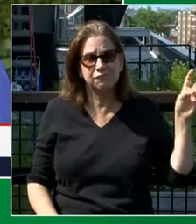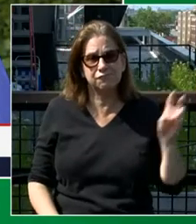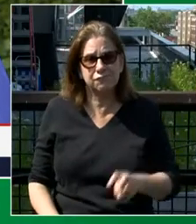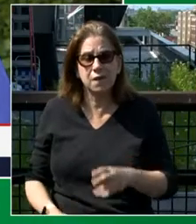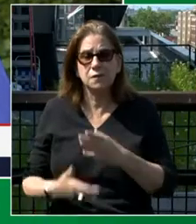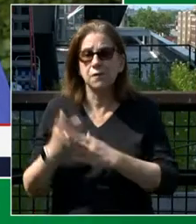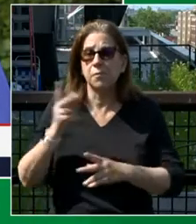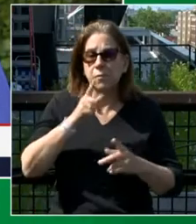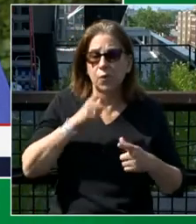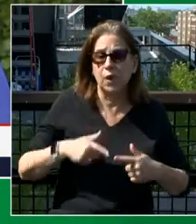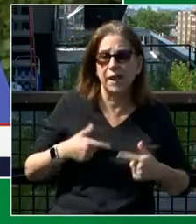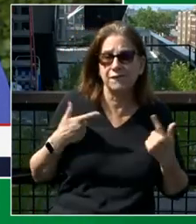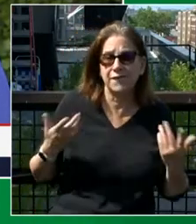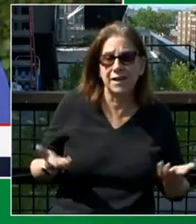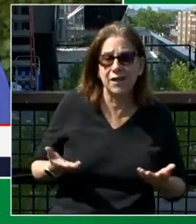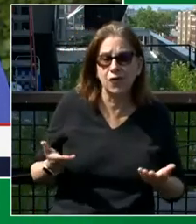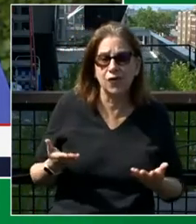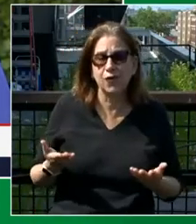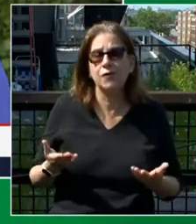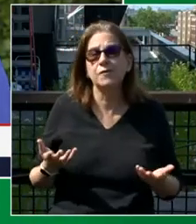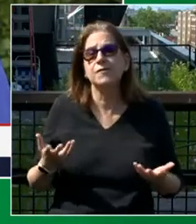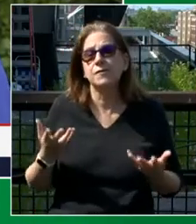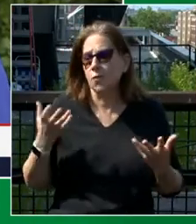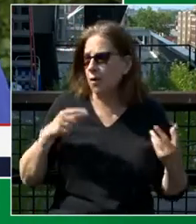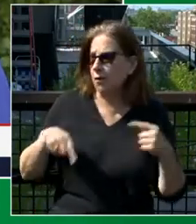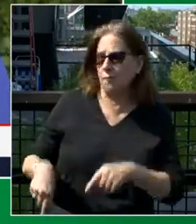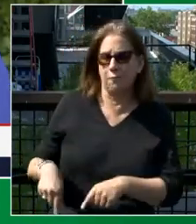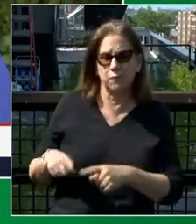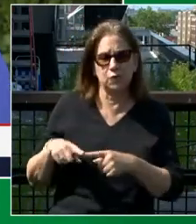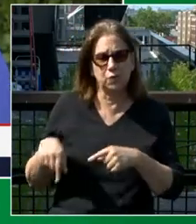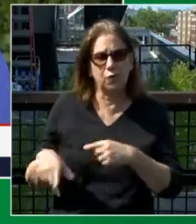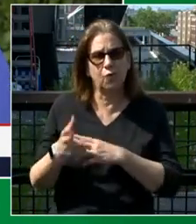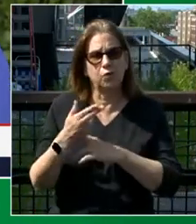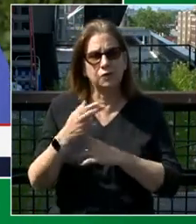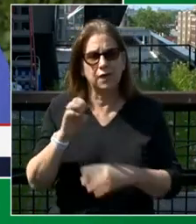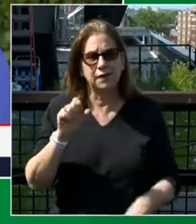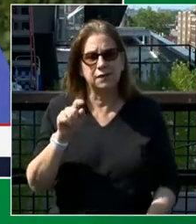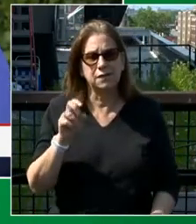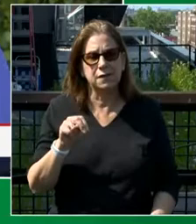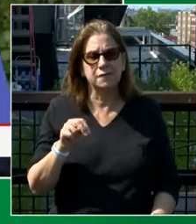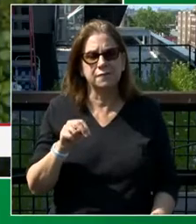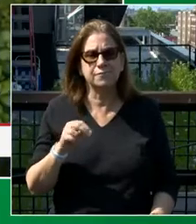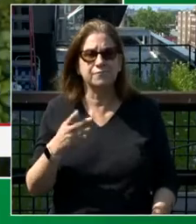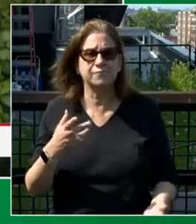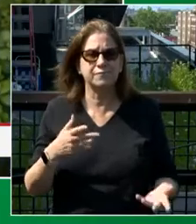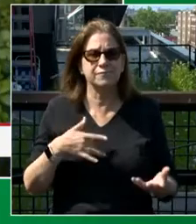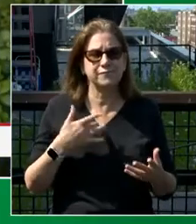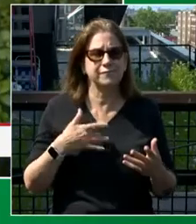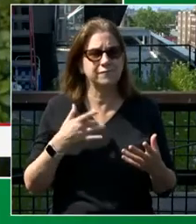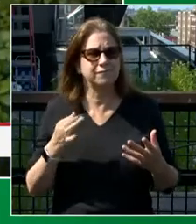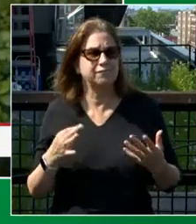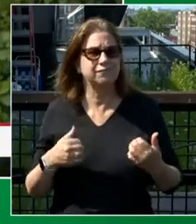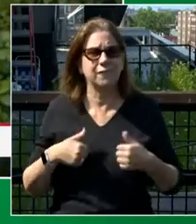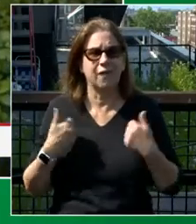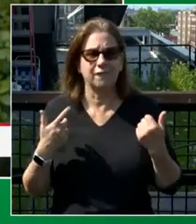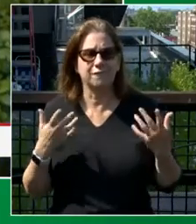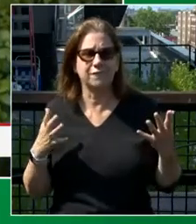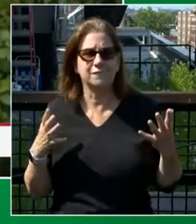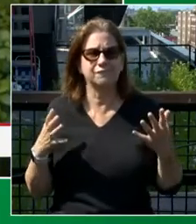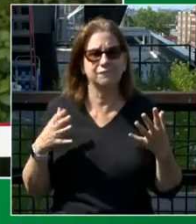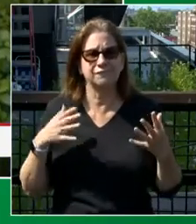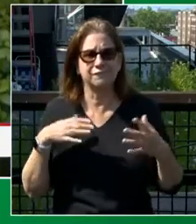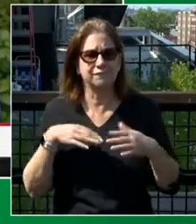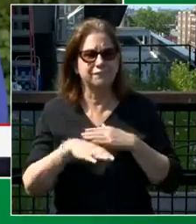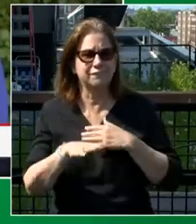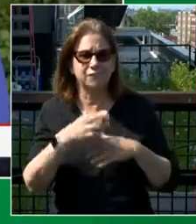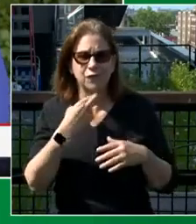of those people returning and being back to business and just being vibrant. And, I think a lot of the what you're describing, with people returning for coffee and